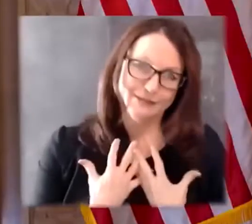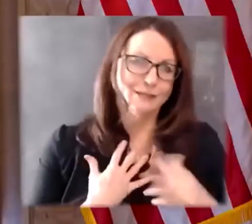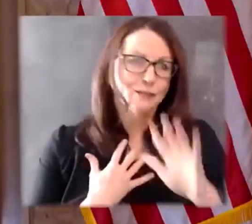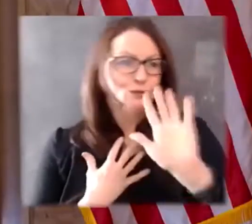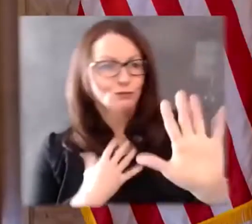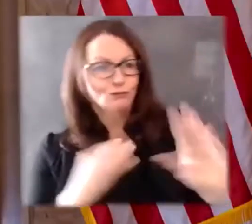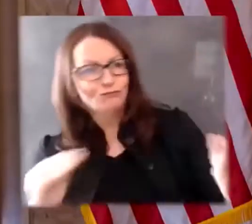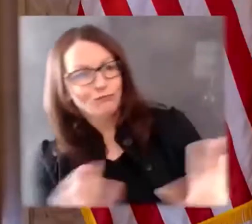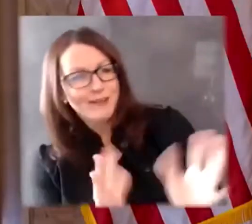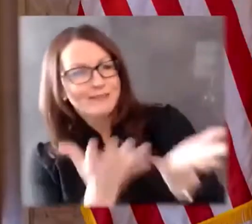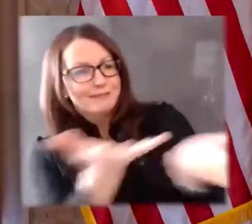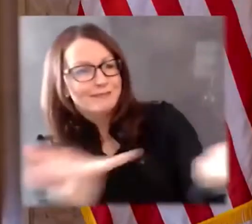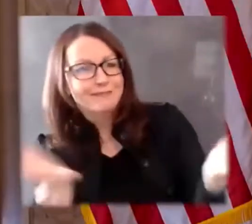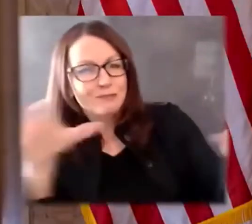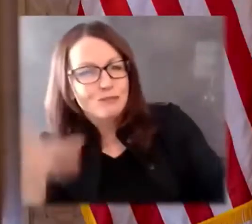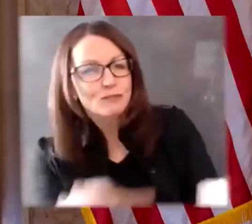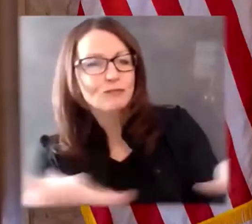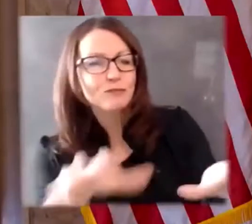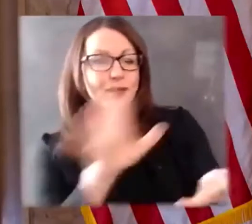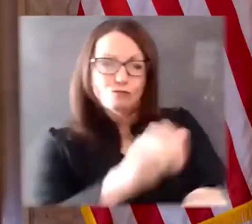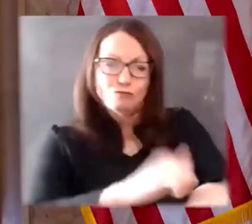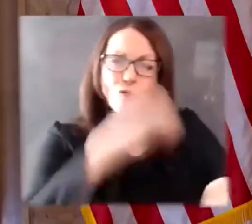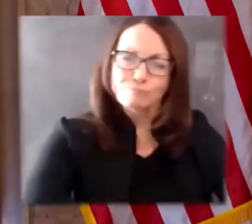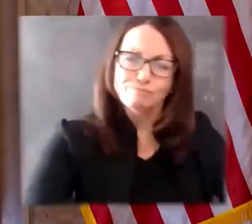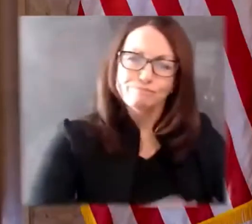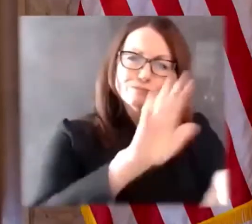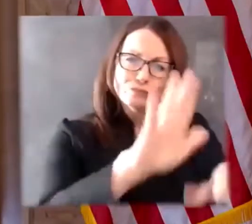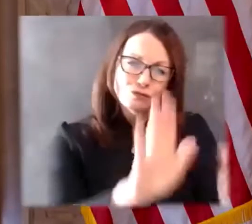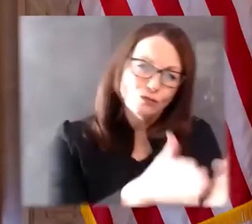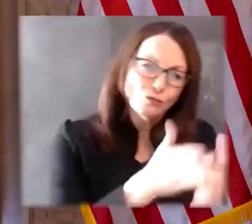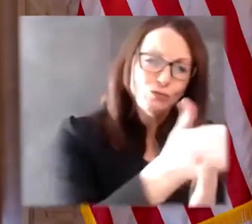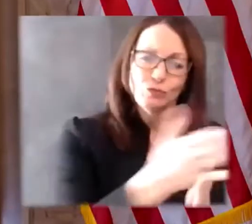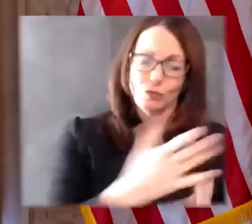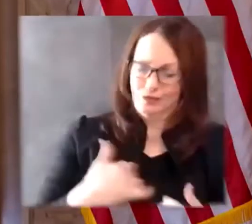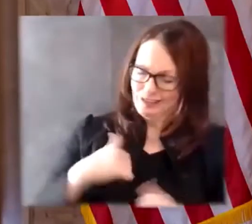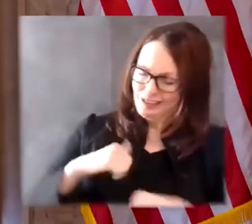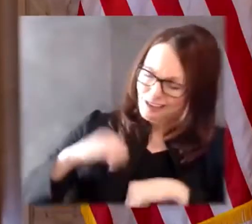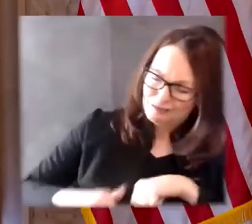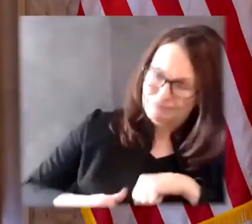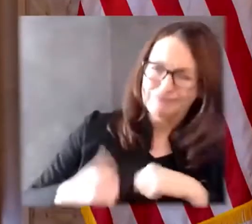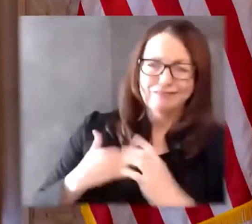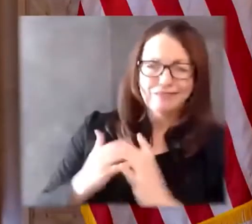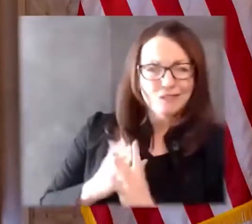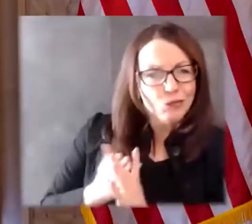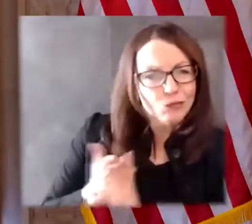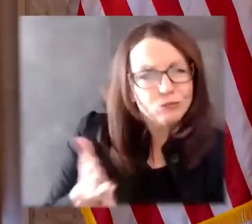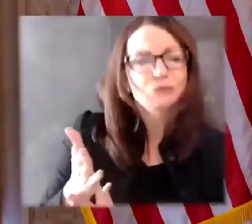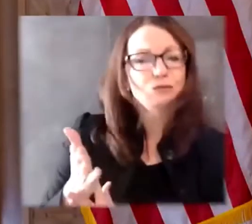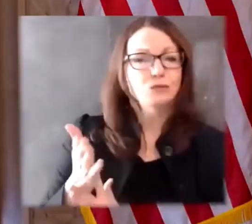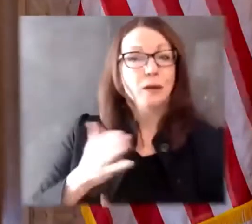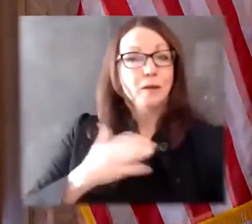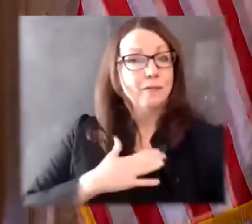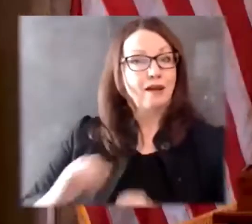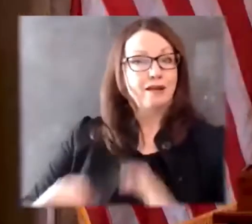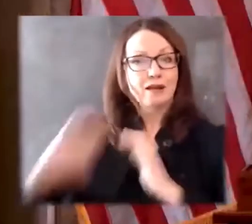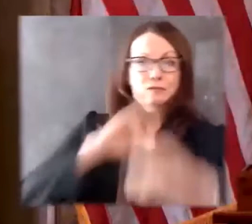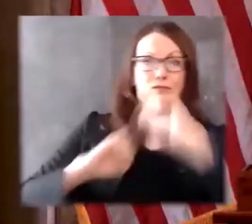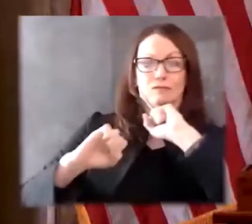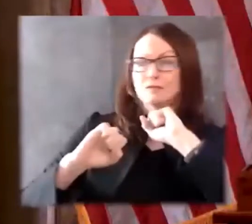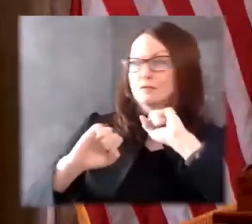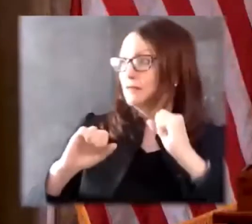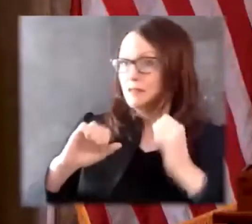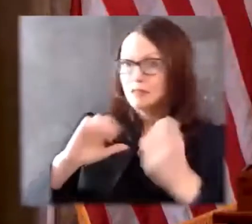Yes, our reverence and our patience and our tolerance have been tested by times and by each other.